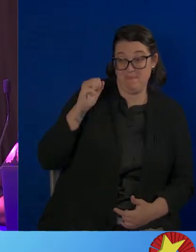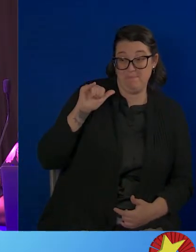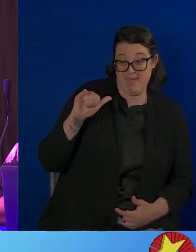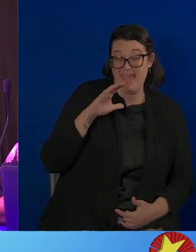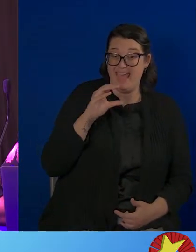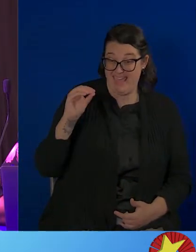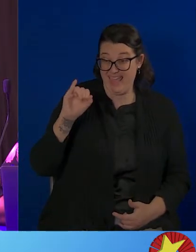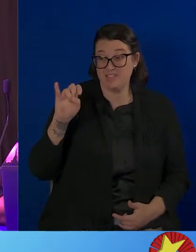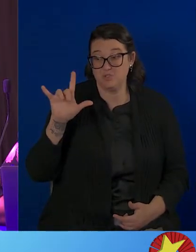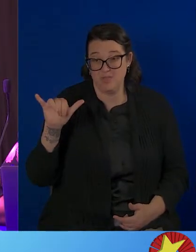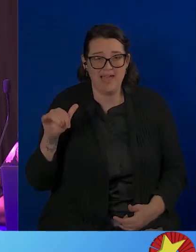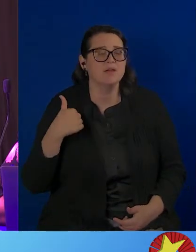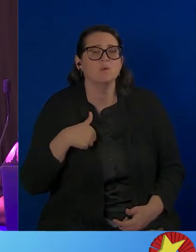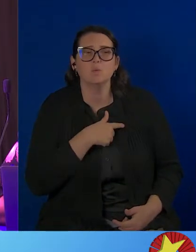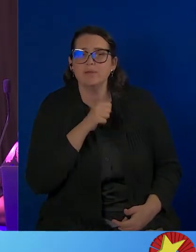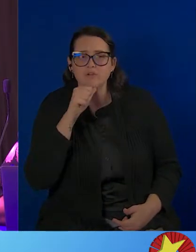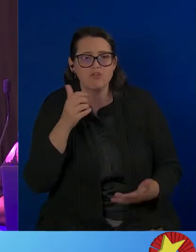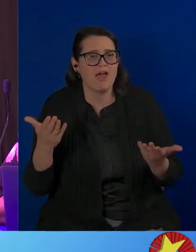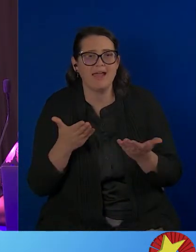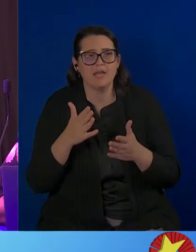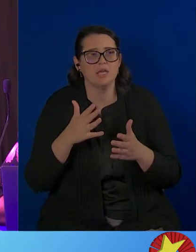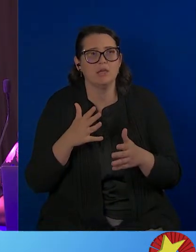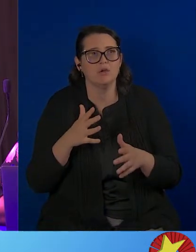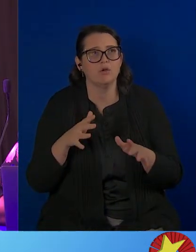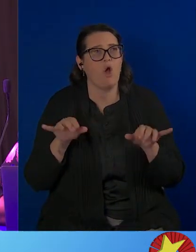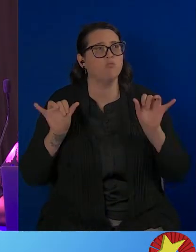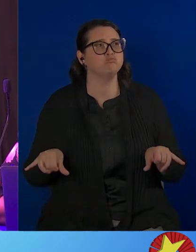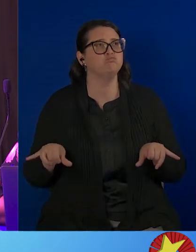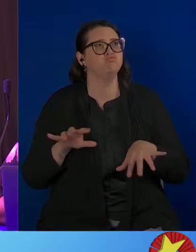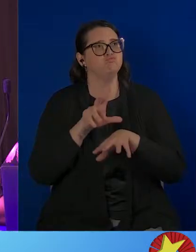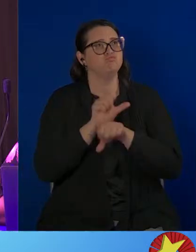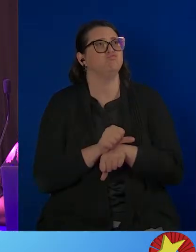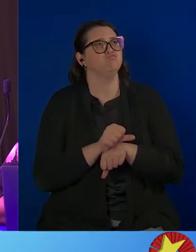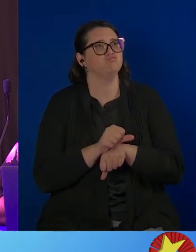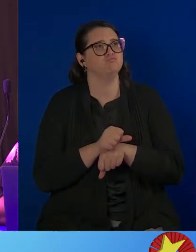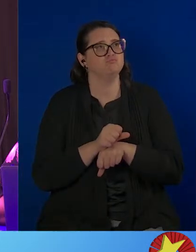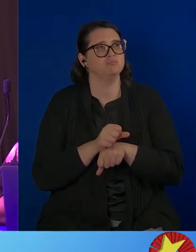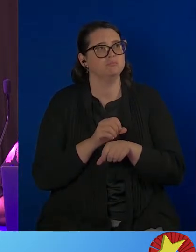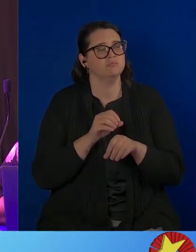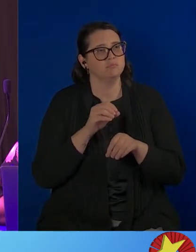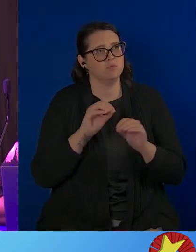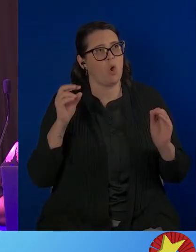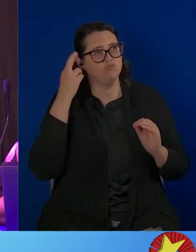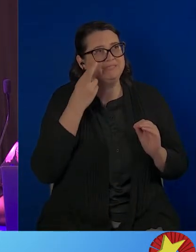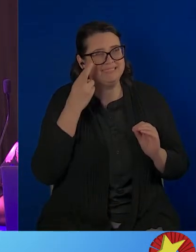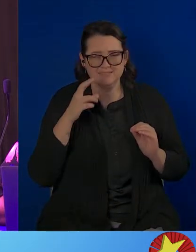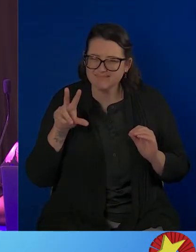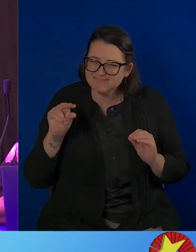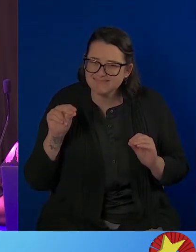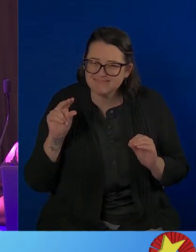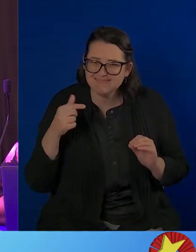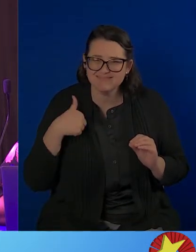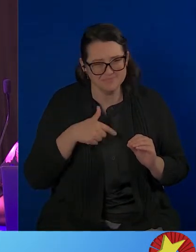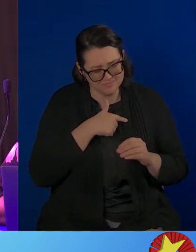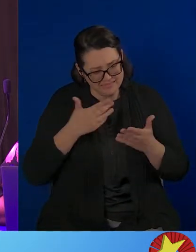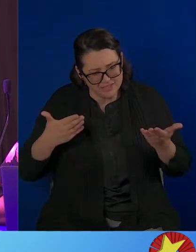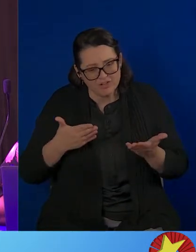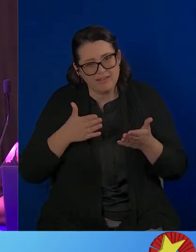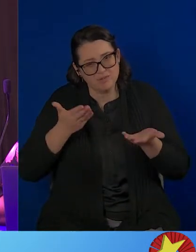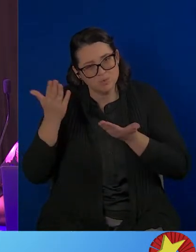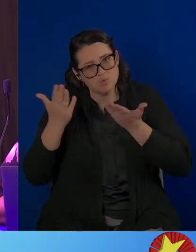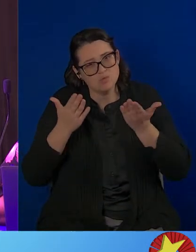for its own sake or to resist change out of habit. We are here to serve the students throughout Arizona who are hard of